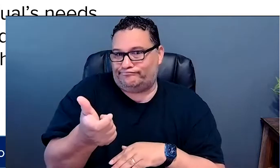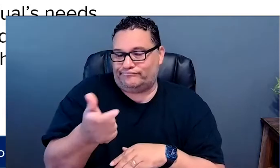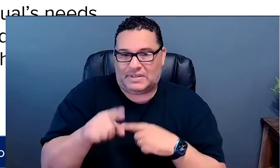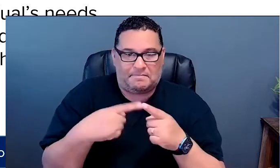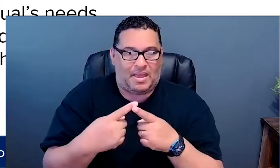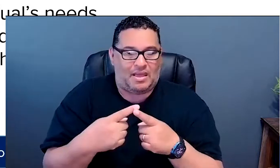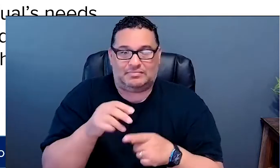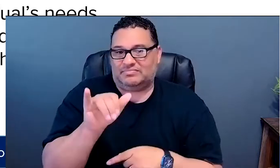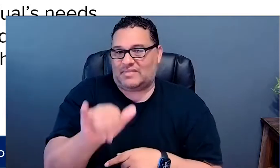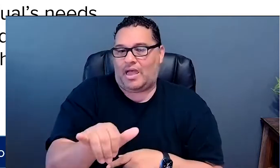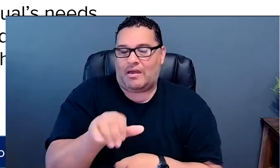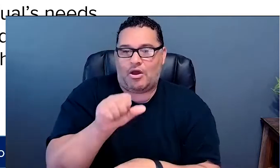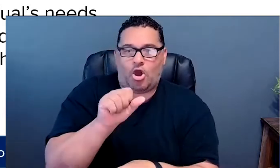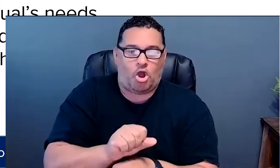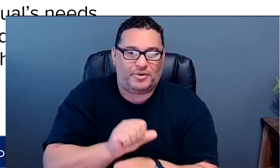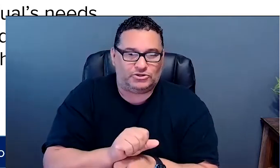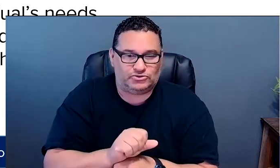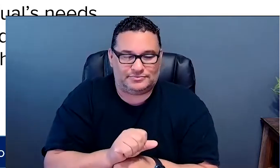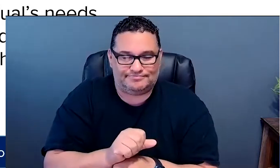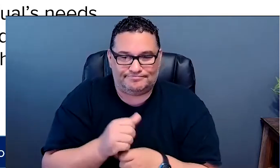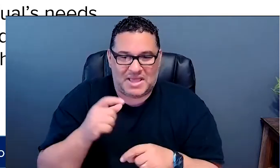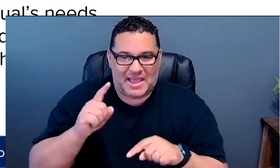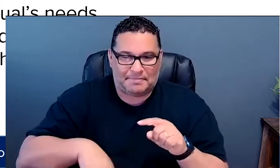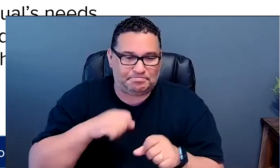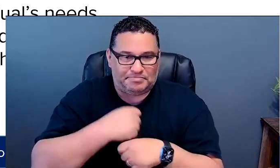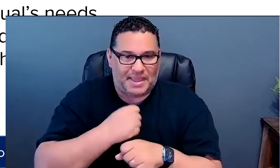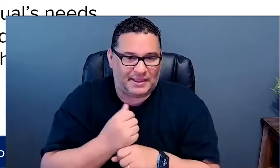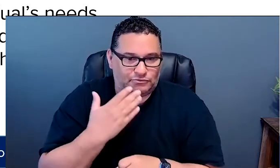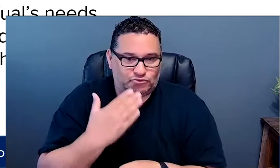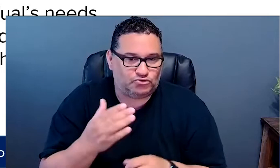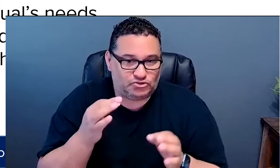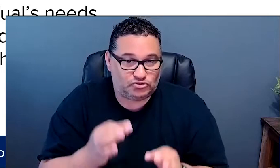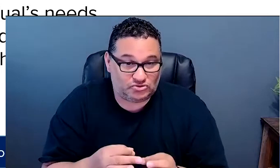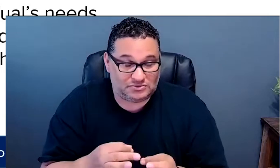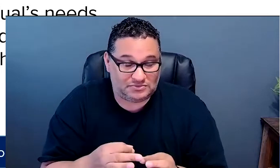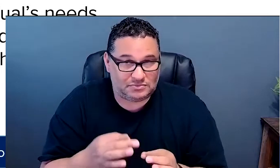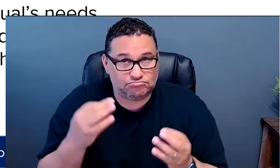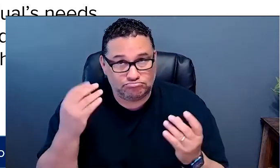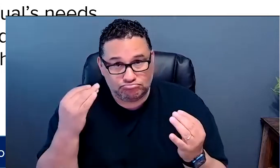a good decision about whether or not it's a good match for them.